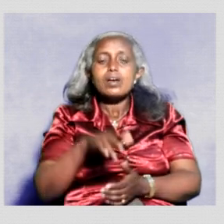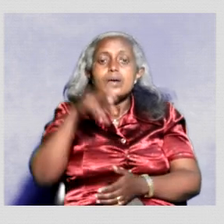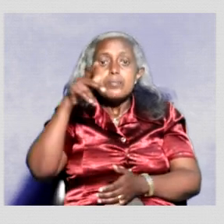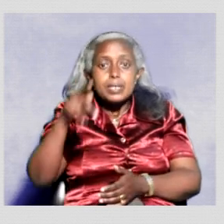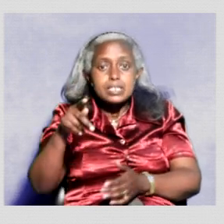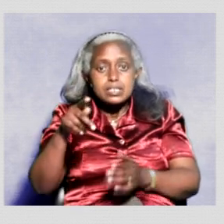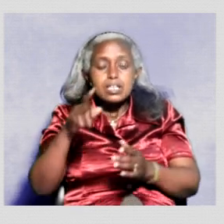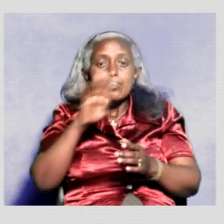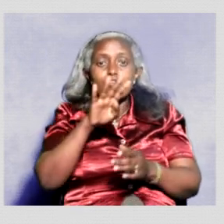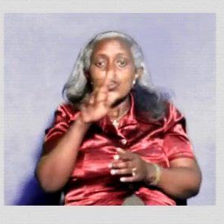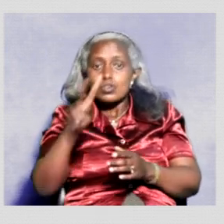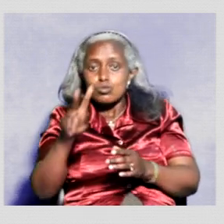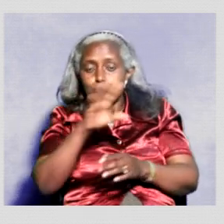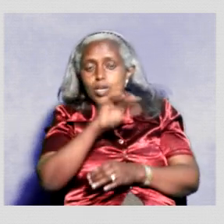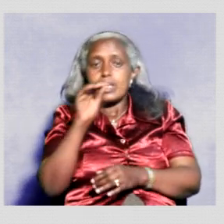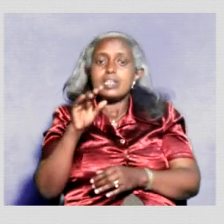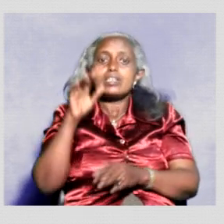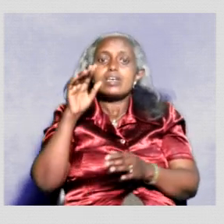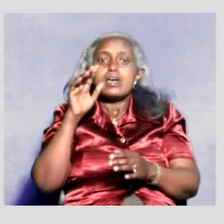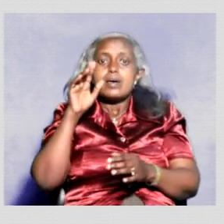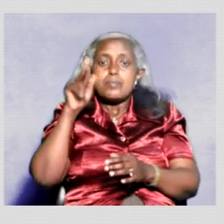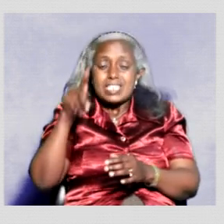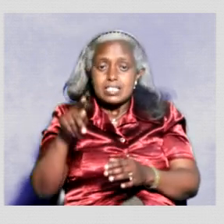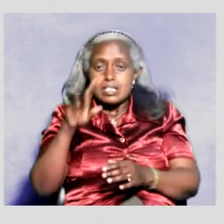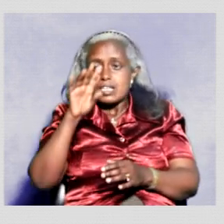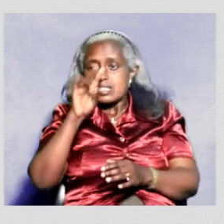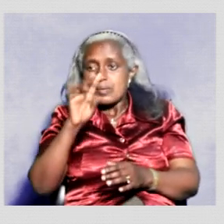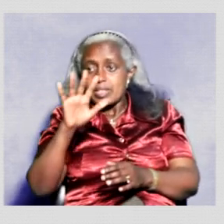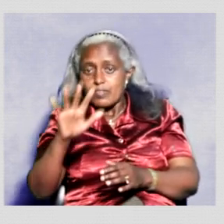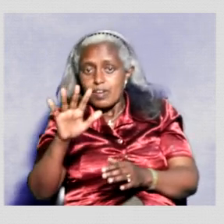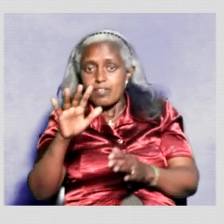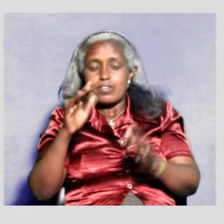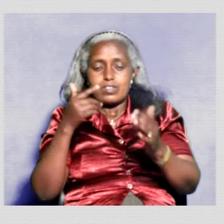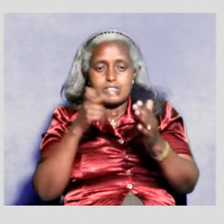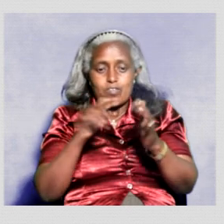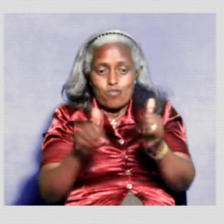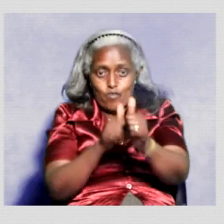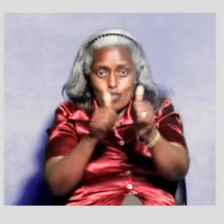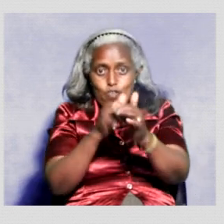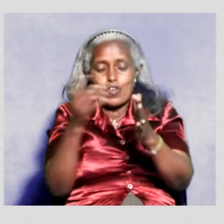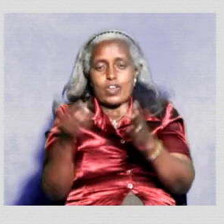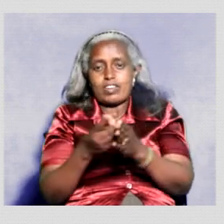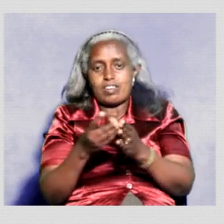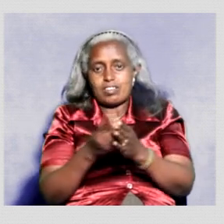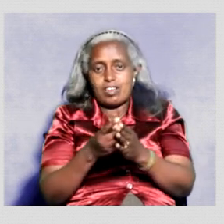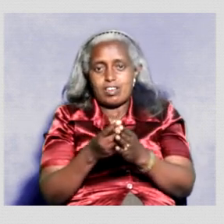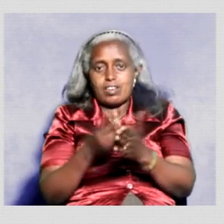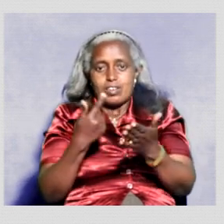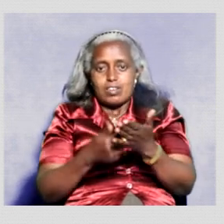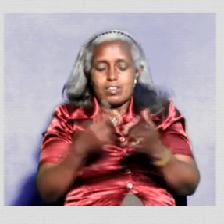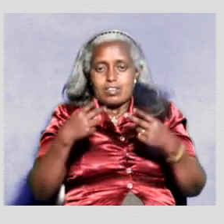percentile 42 and percentile 75 for the following data. Here we have